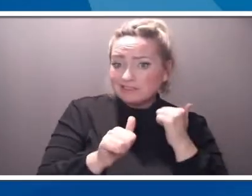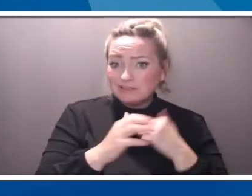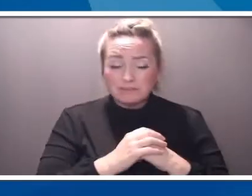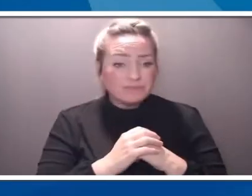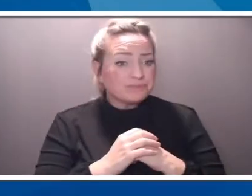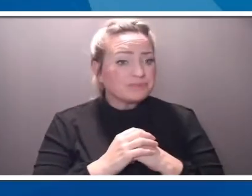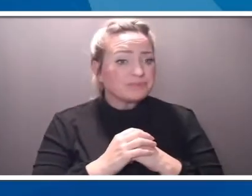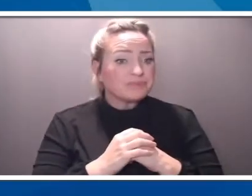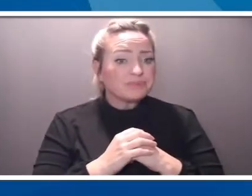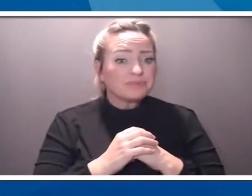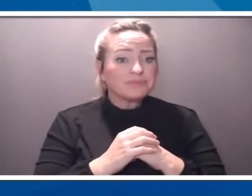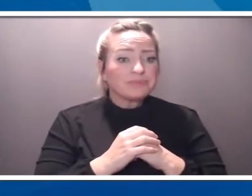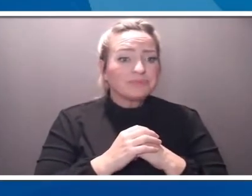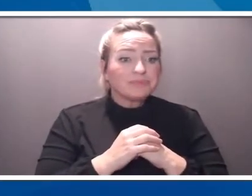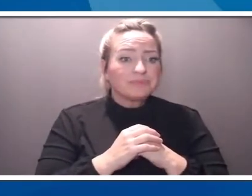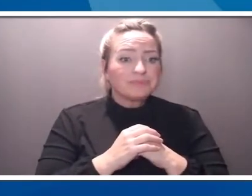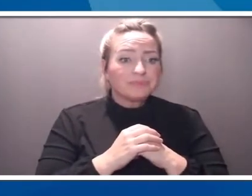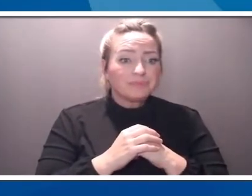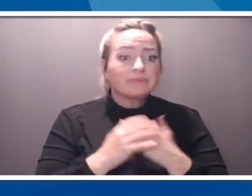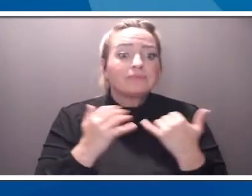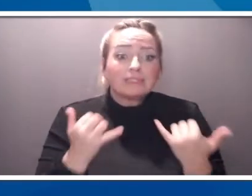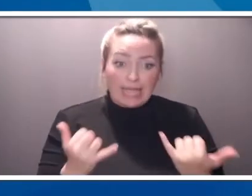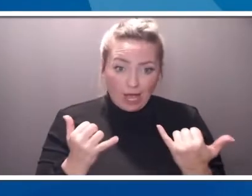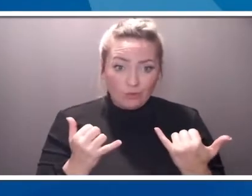normatively, this passes.